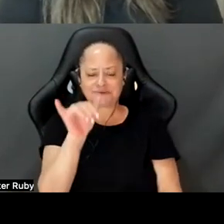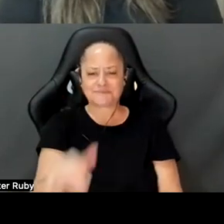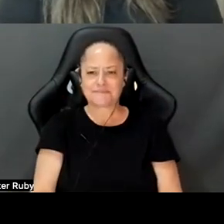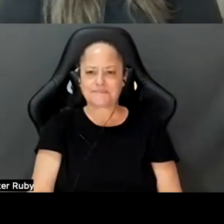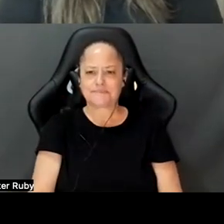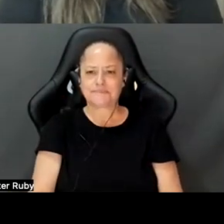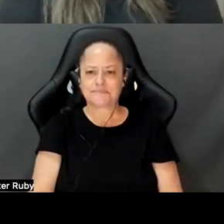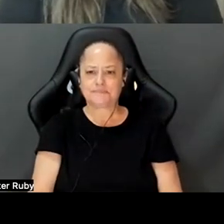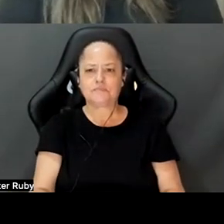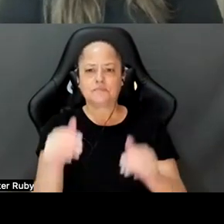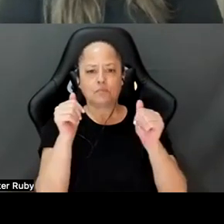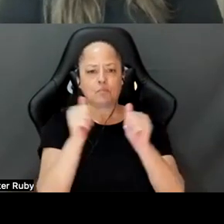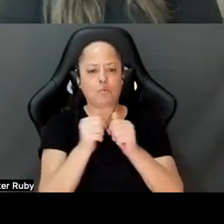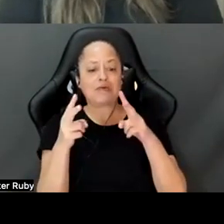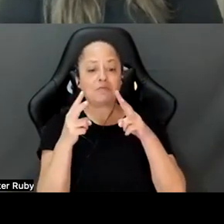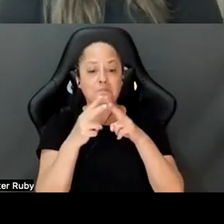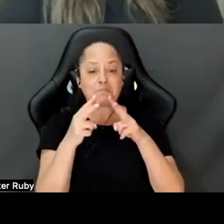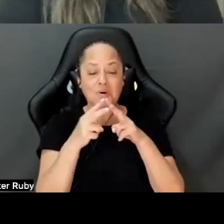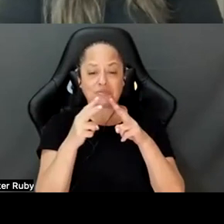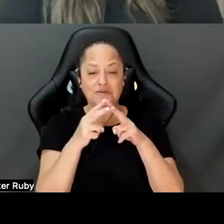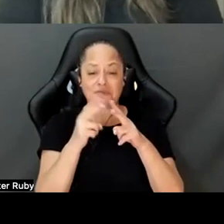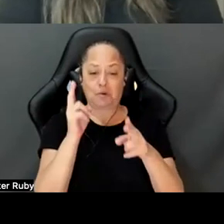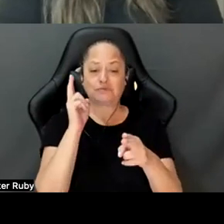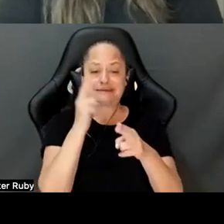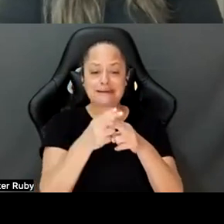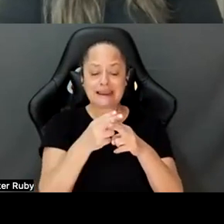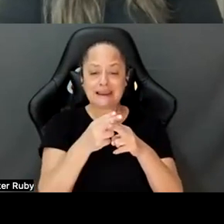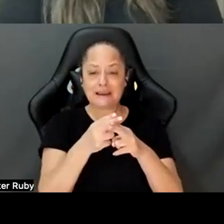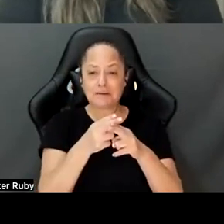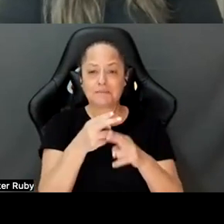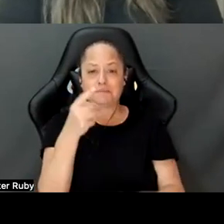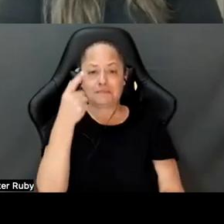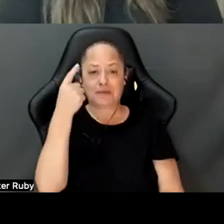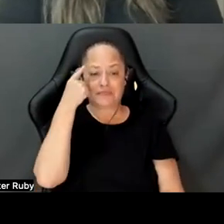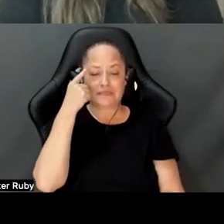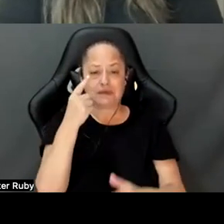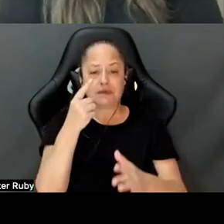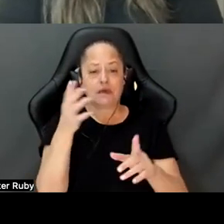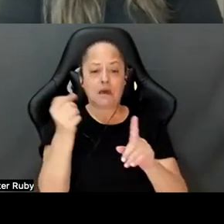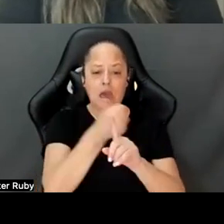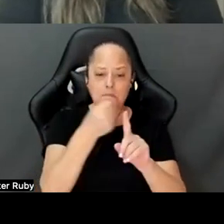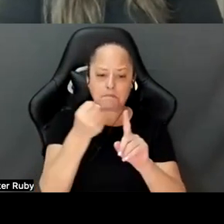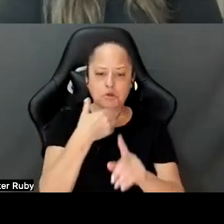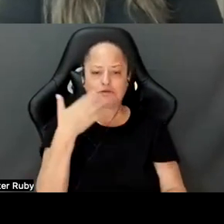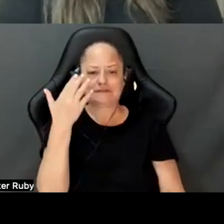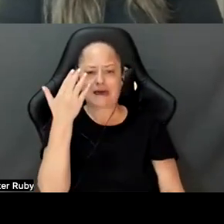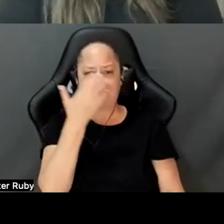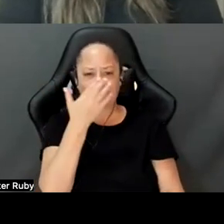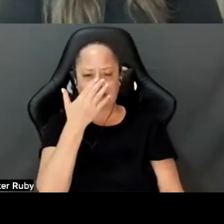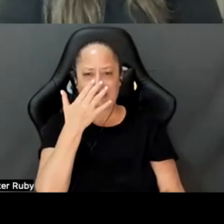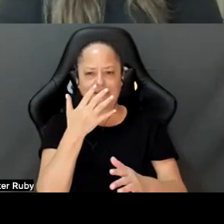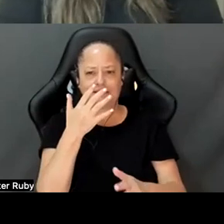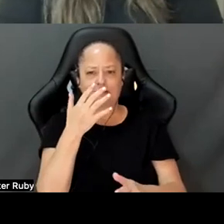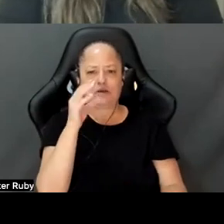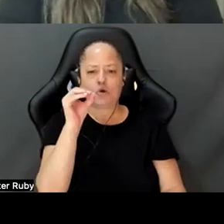And with both of those things being named, I think a lot of the abuse I face is